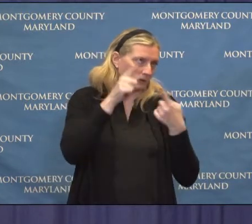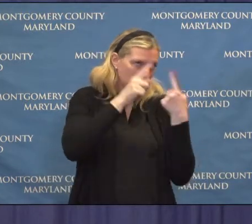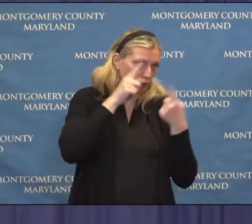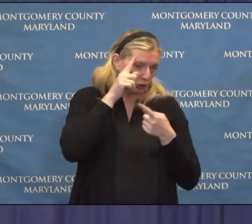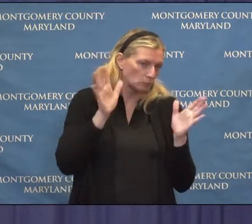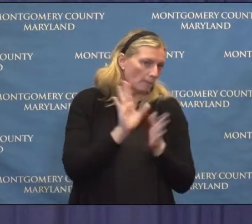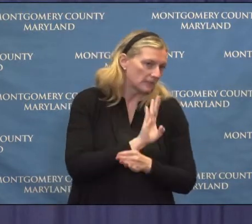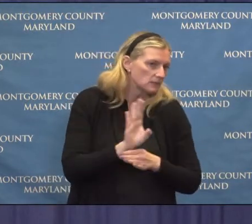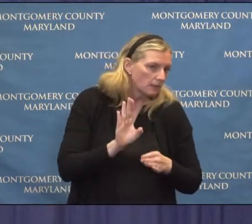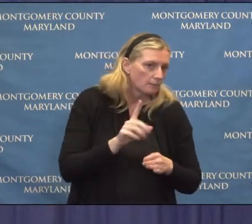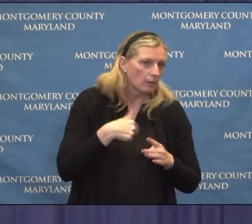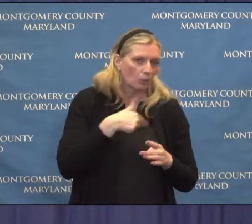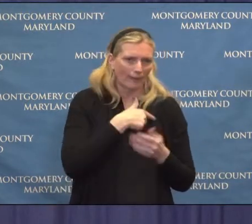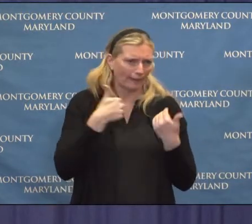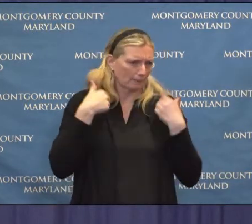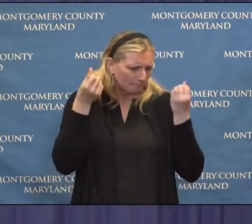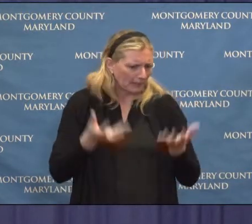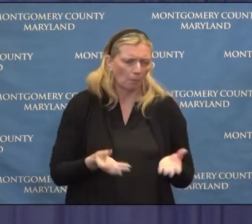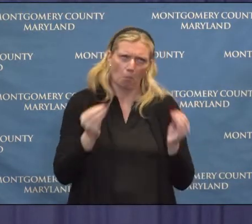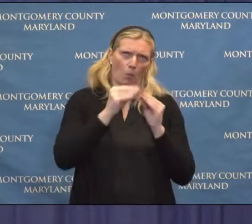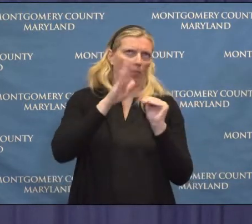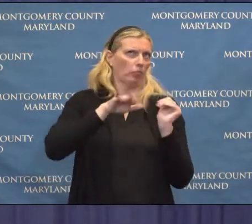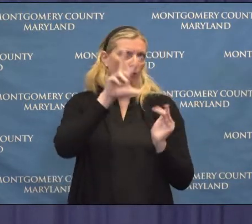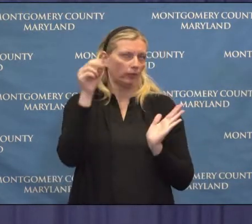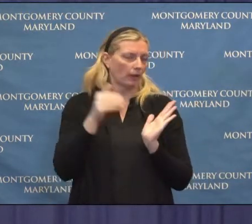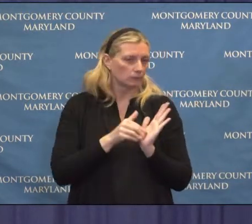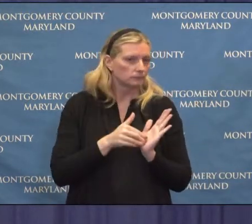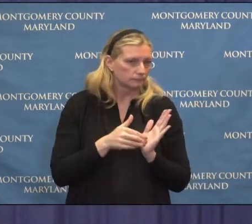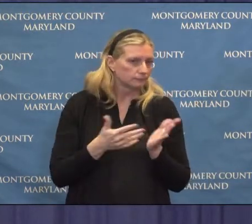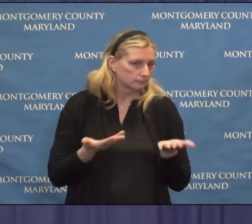small businesses, more than 30,000, well more,